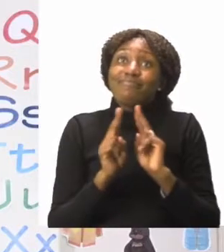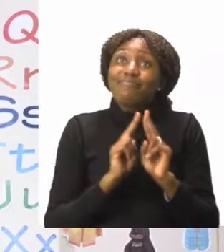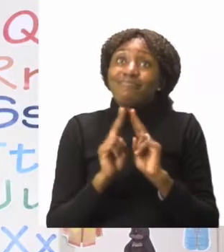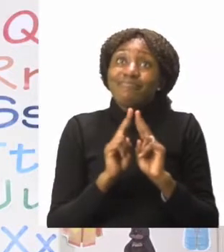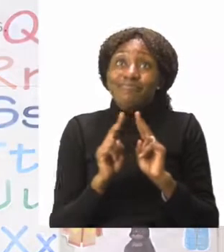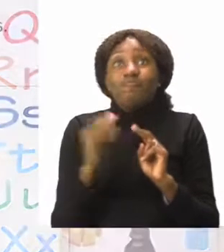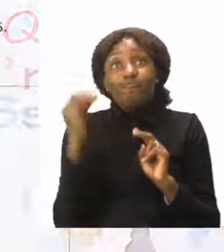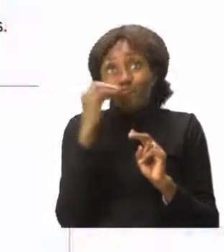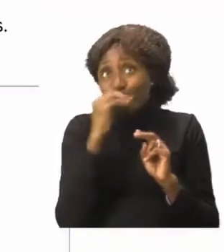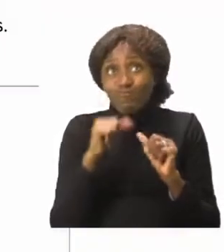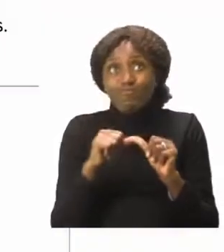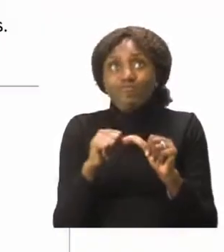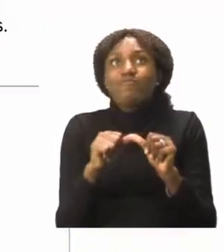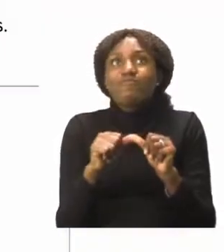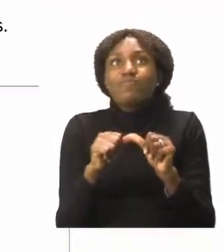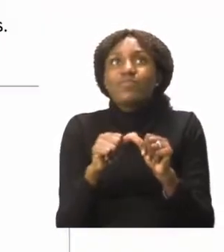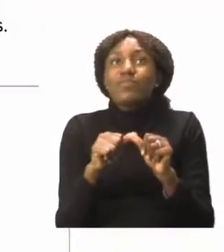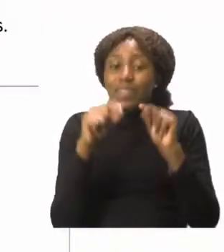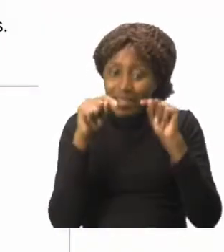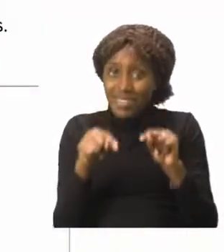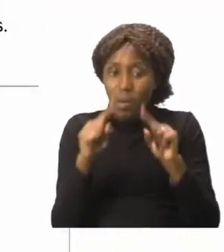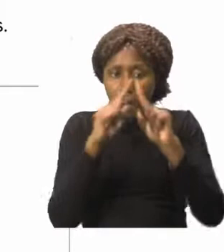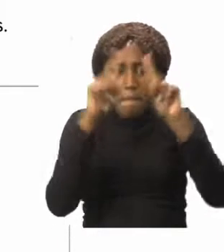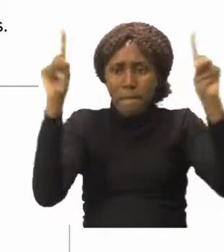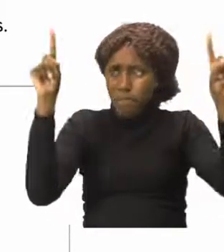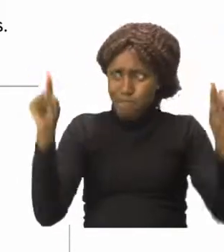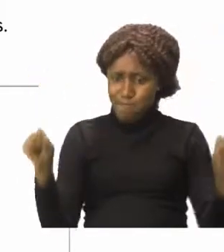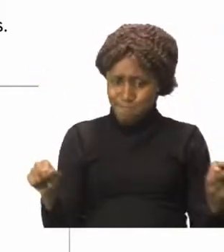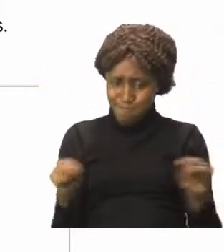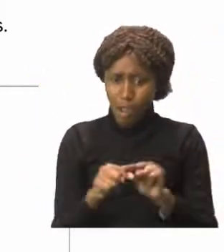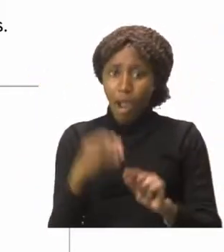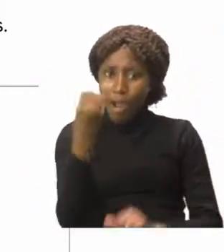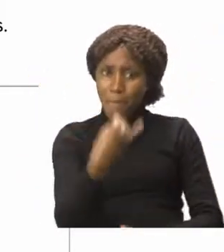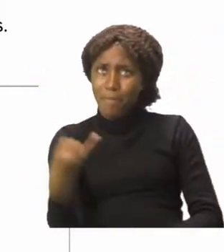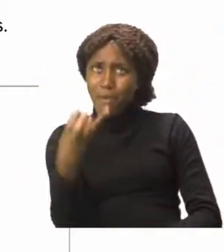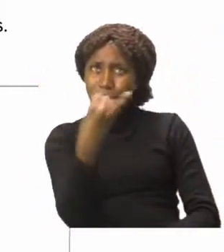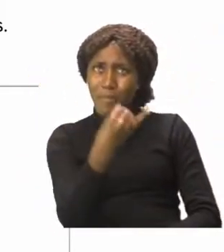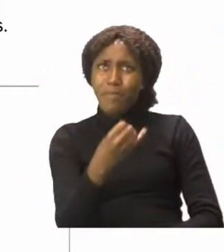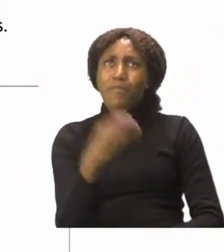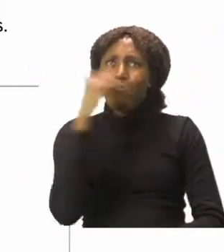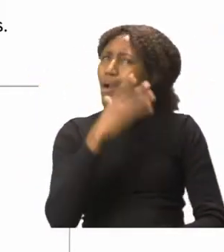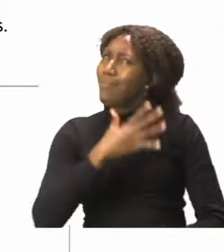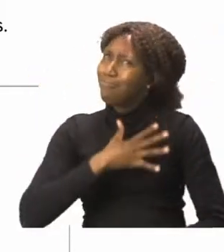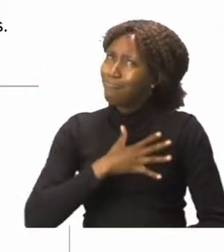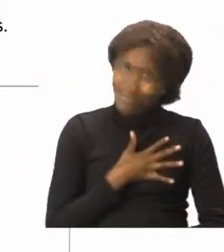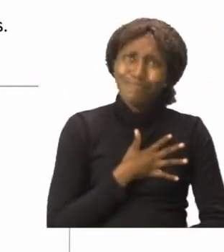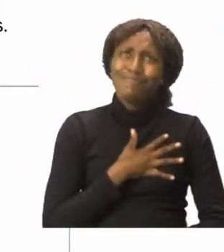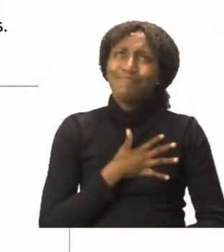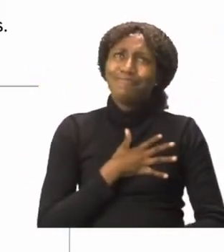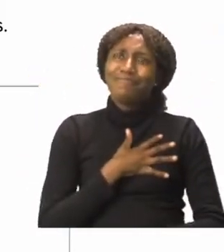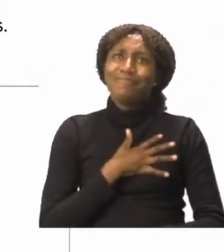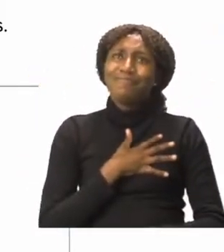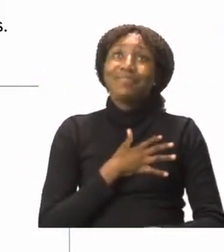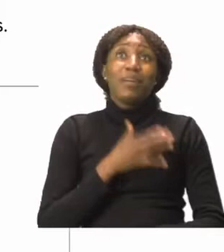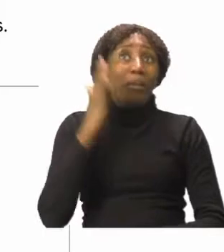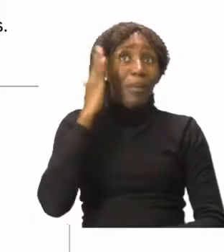foods. But this time, you are going to draw your favorite food. Now, I know lots of us